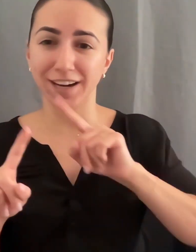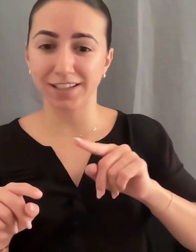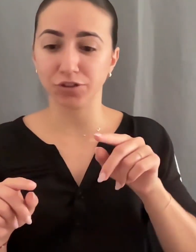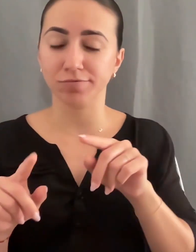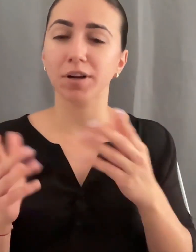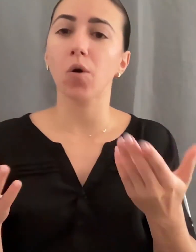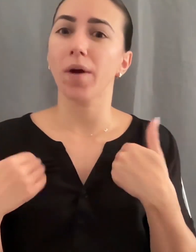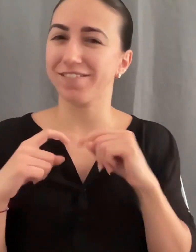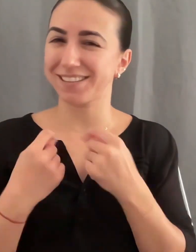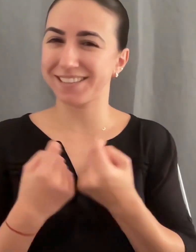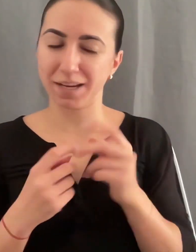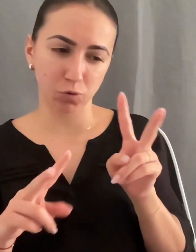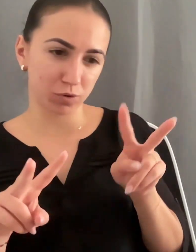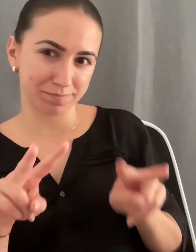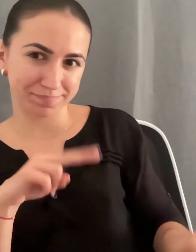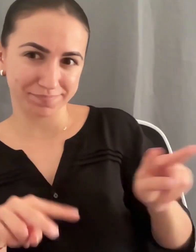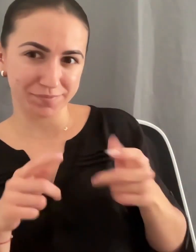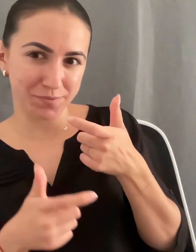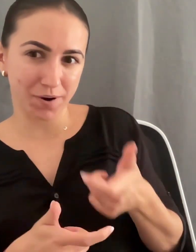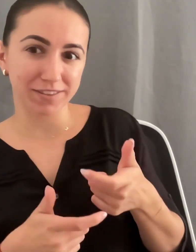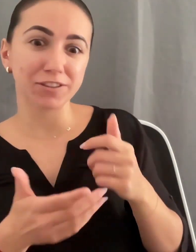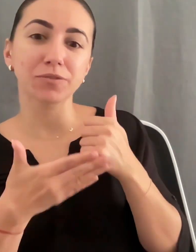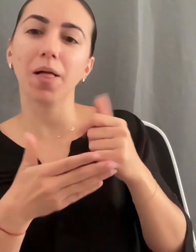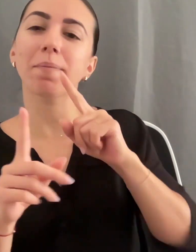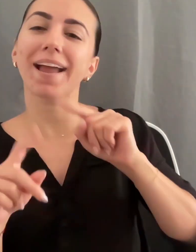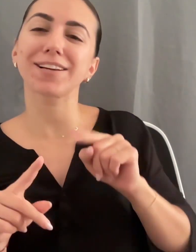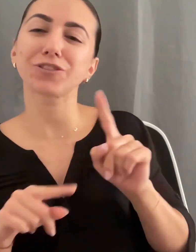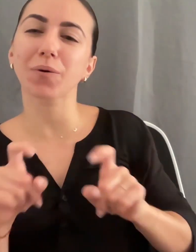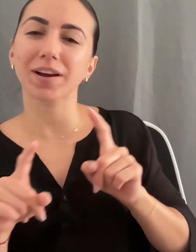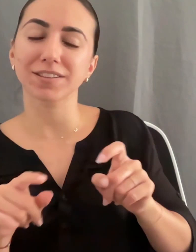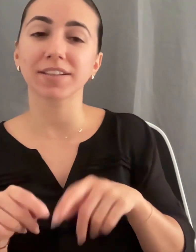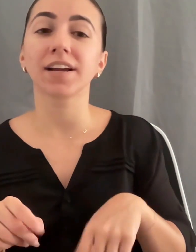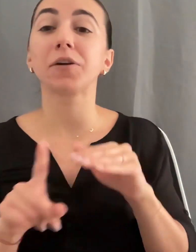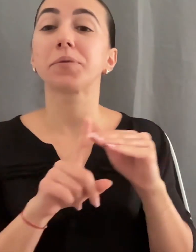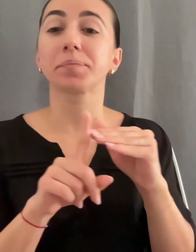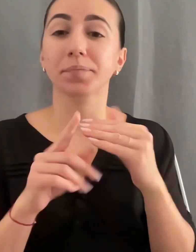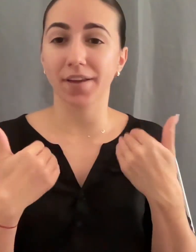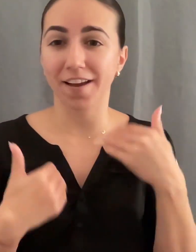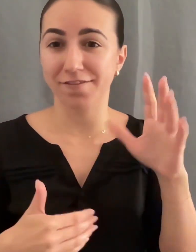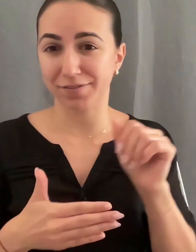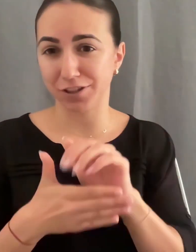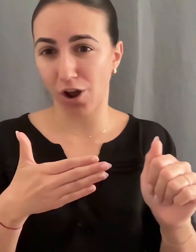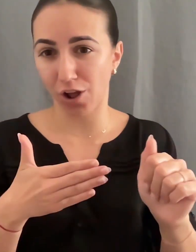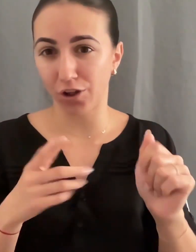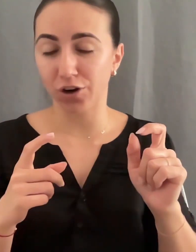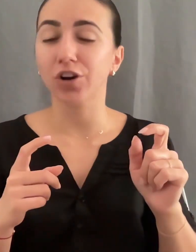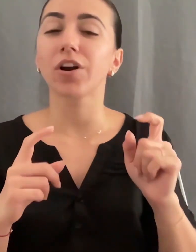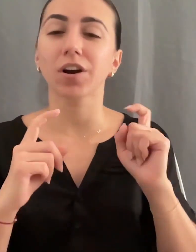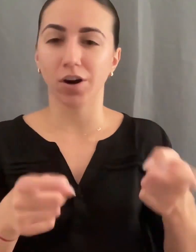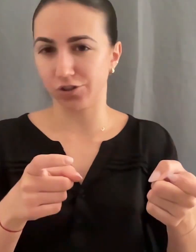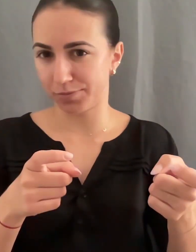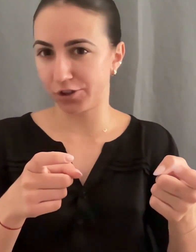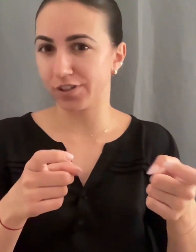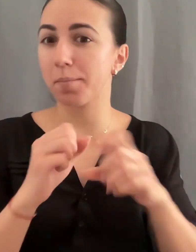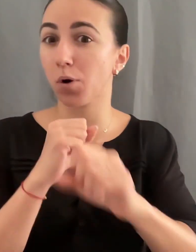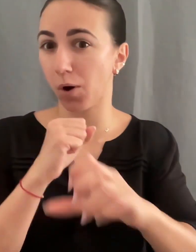have a team that's working behind the scenes that's working best to answer those questions. Also a reminder, we have the $50 account contribution promotion going on